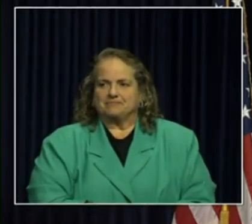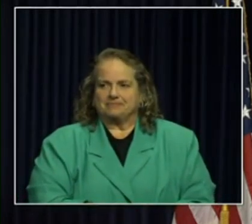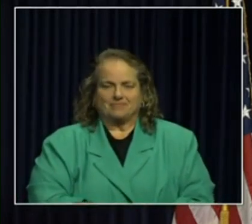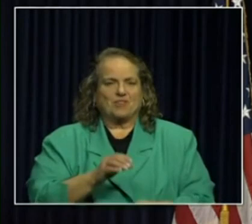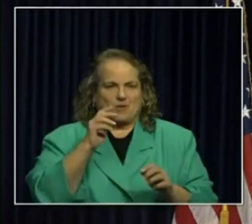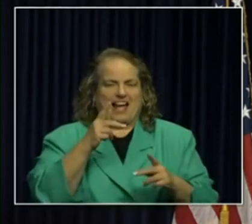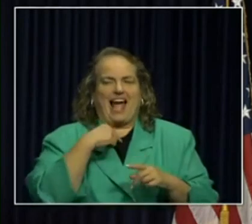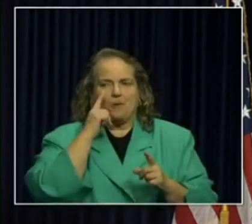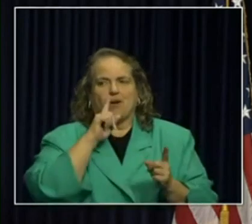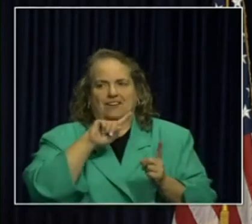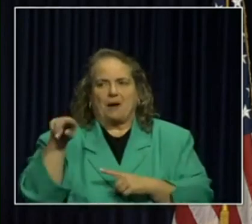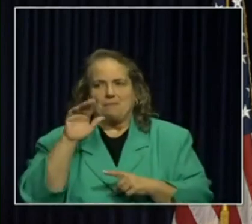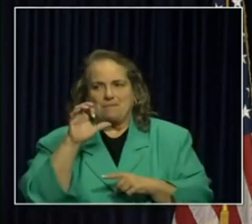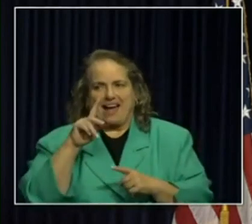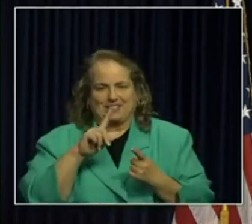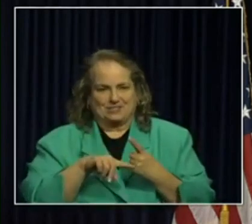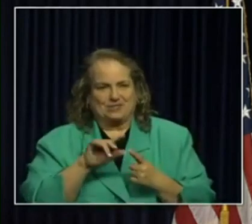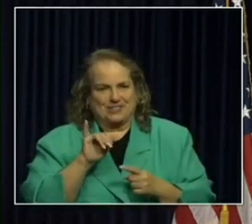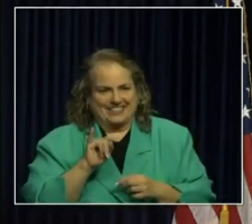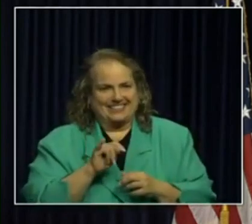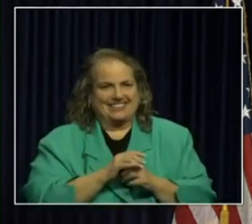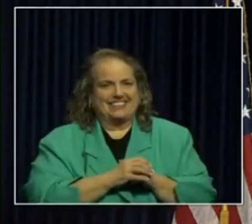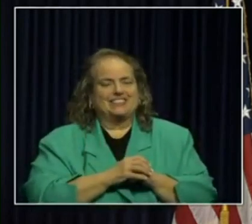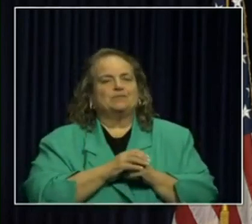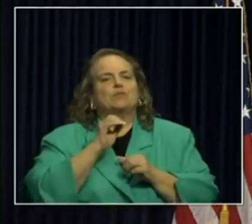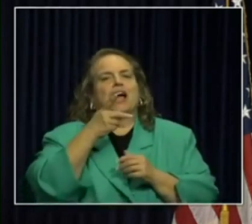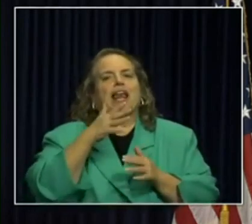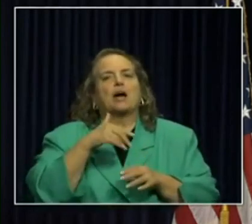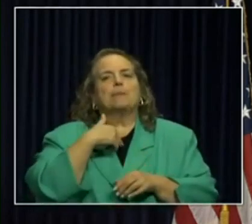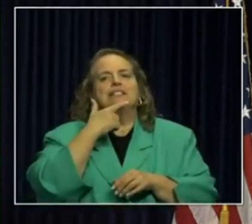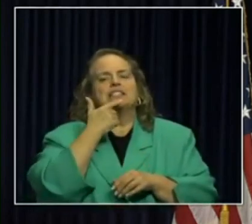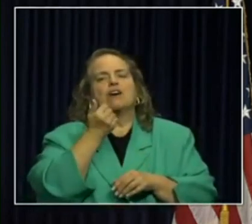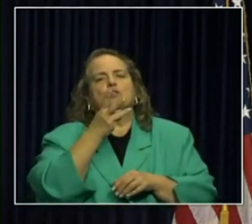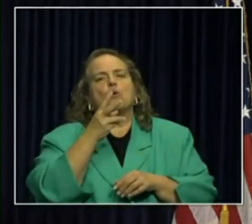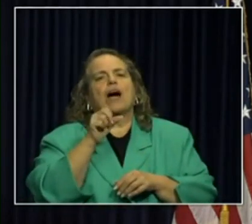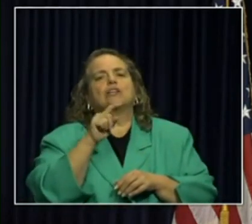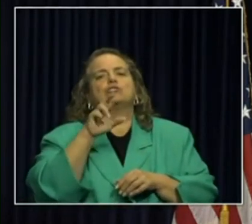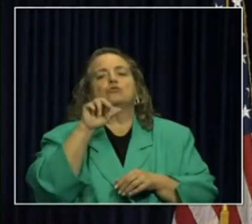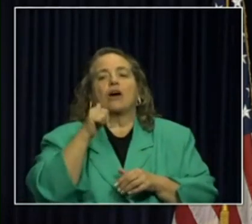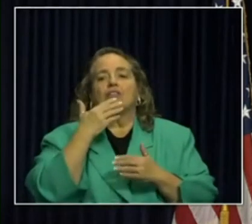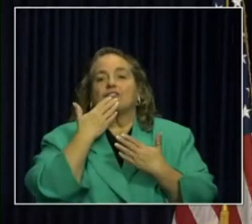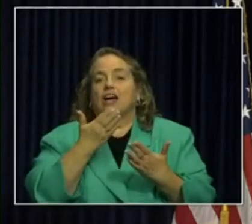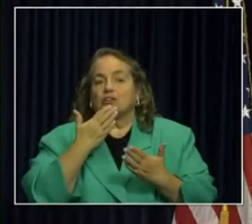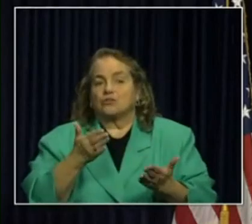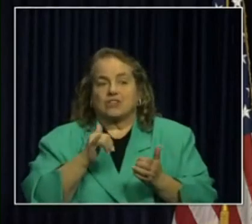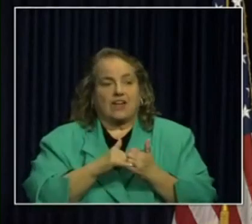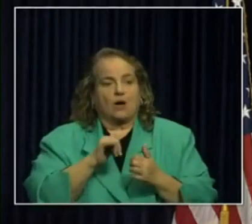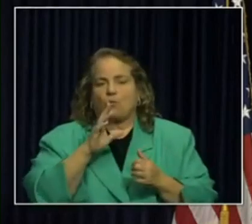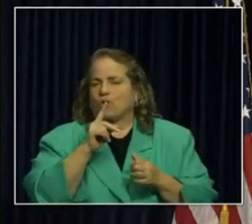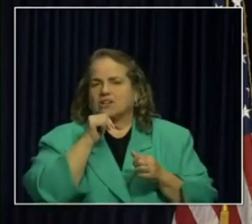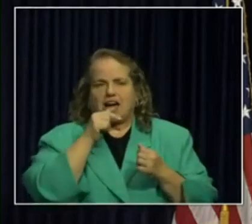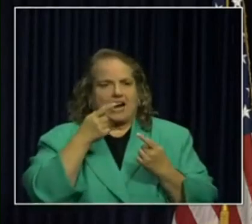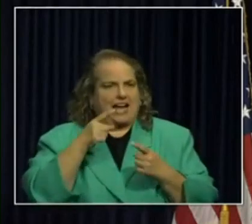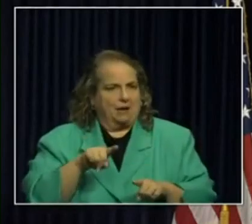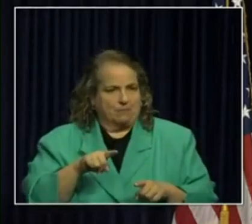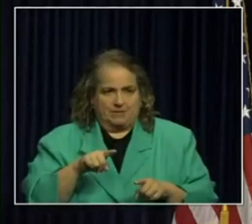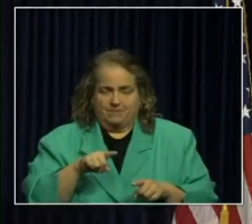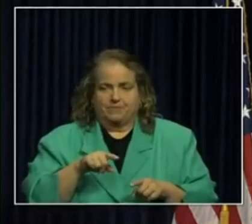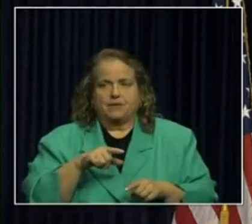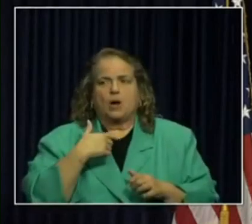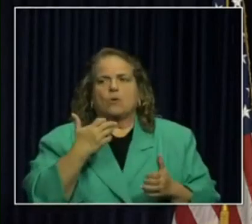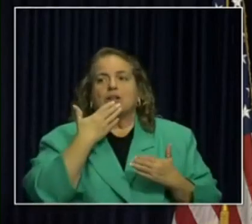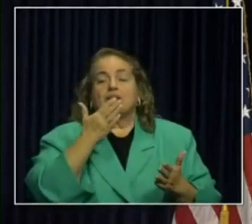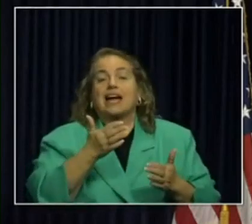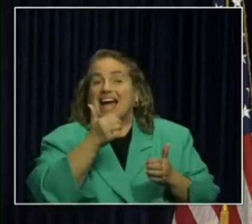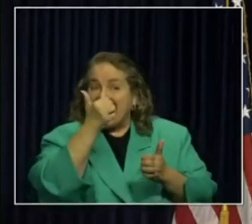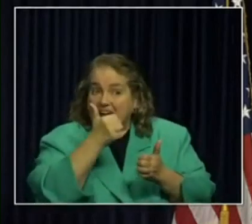All right, I'll come back to it. Let me say a couple of extra thank yous that wouldn't be in this. I want to thank every